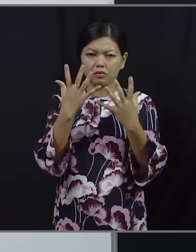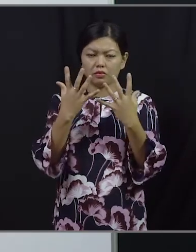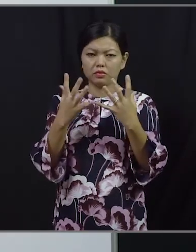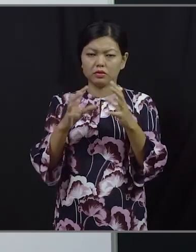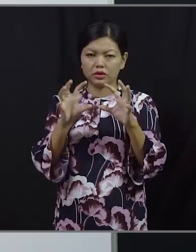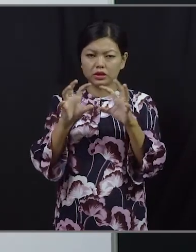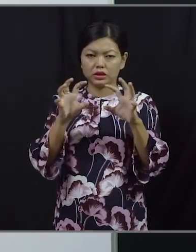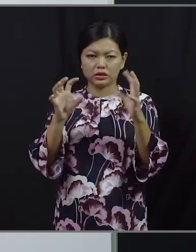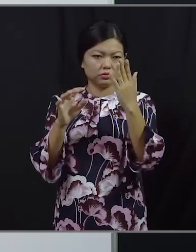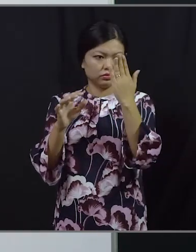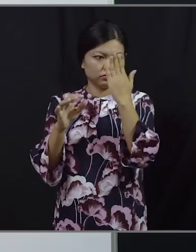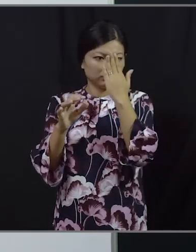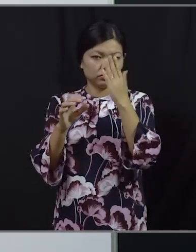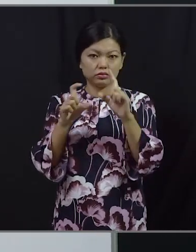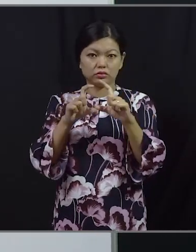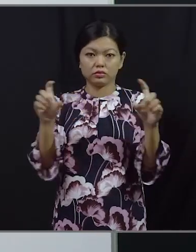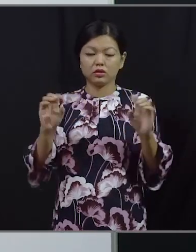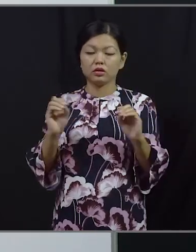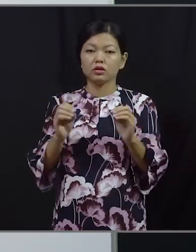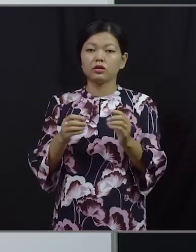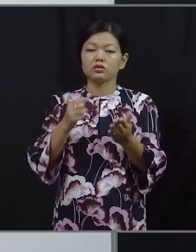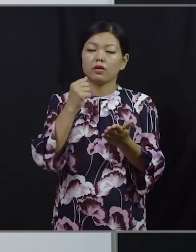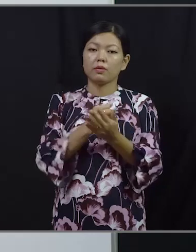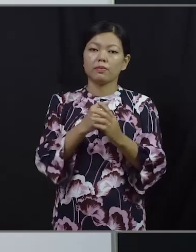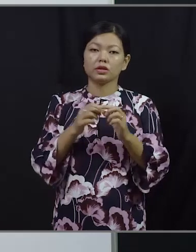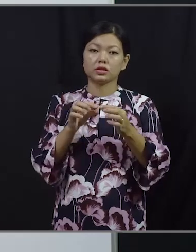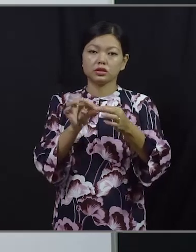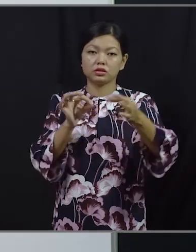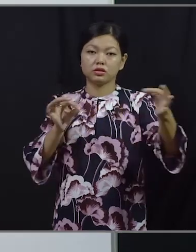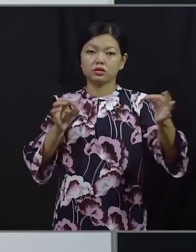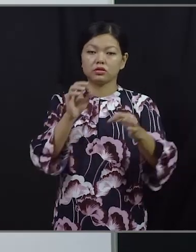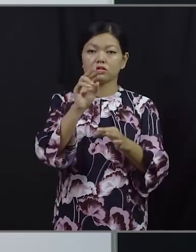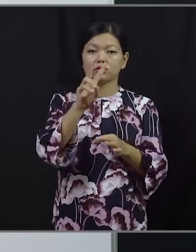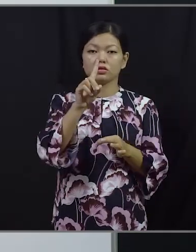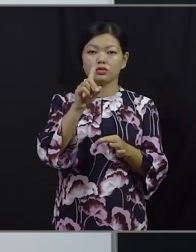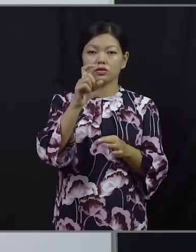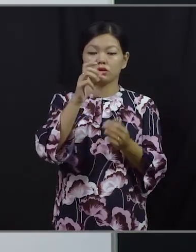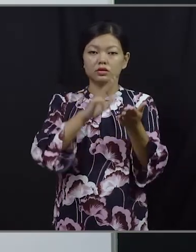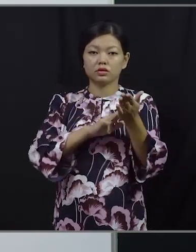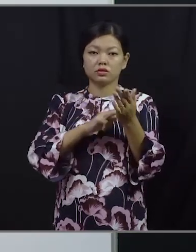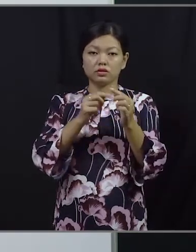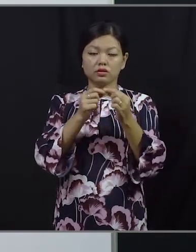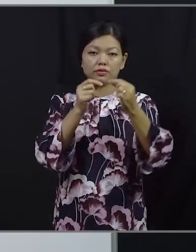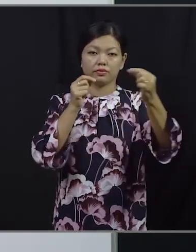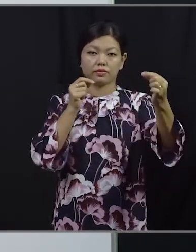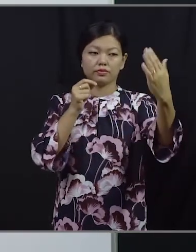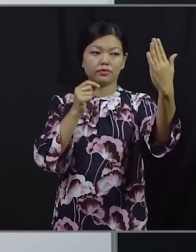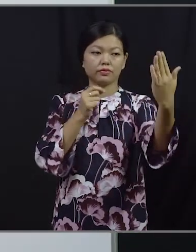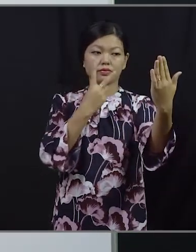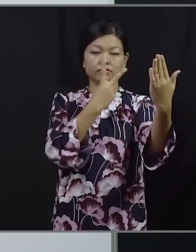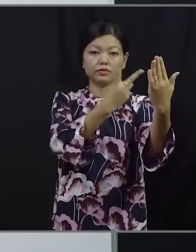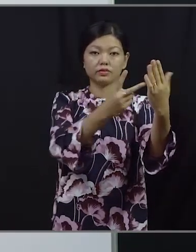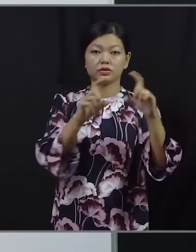that distance for normal eye must be 21 centimeter, okay? So this is what we call least distance of distinct vision. Generally, it is denoted